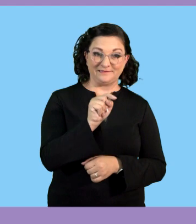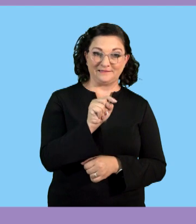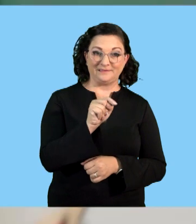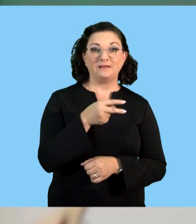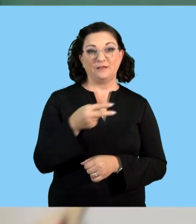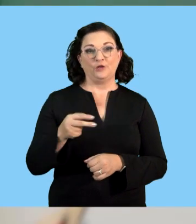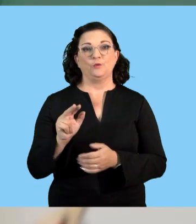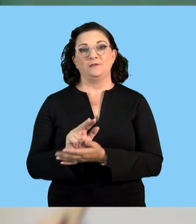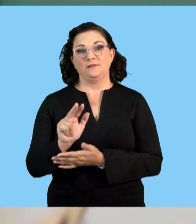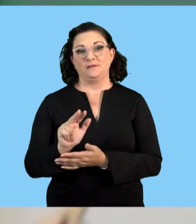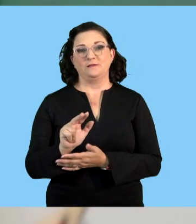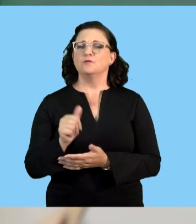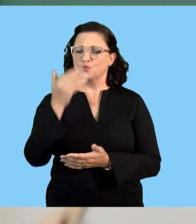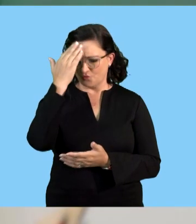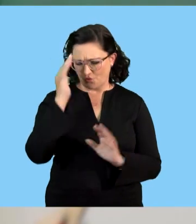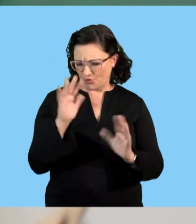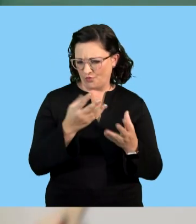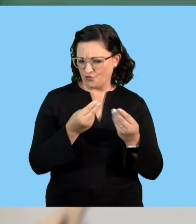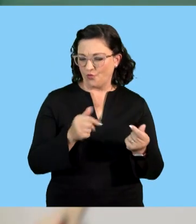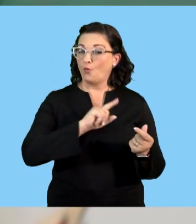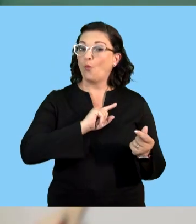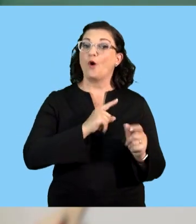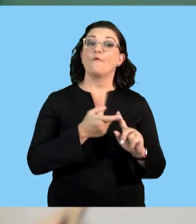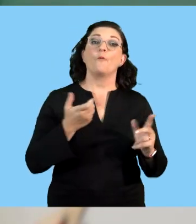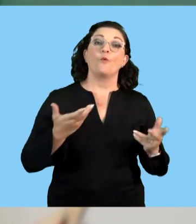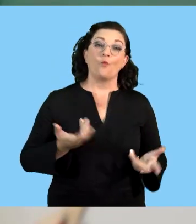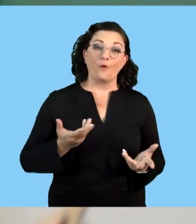it because we know where it comes from.